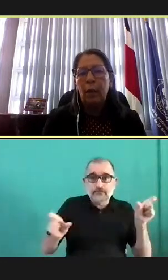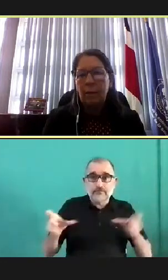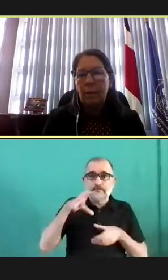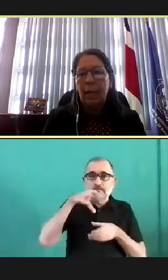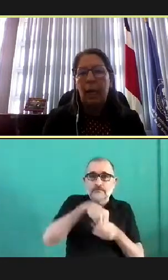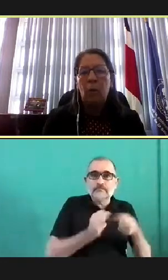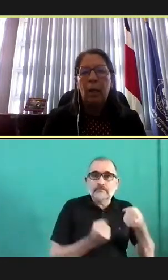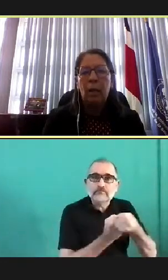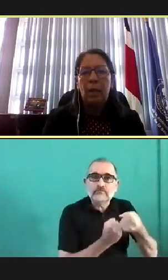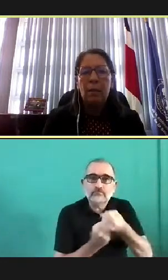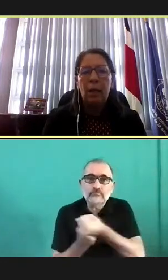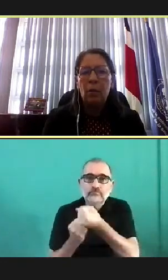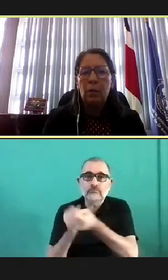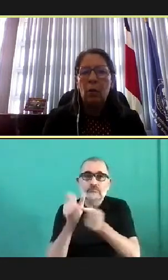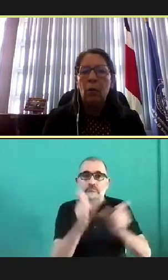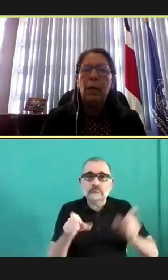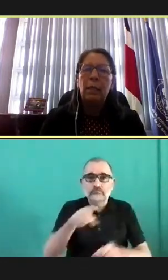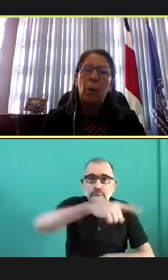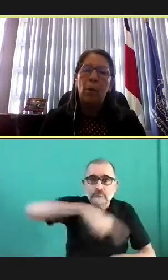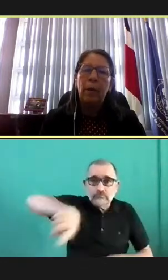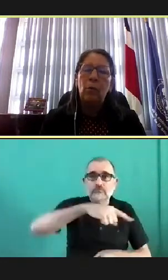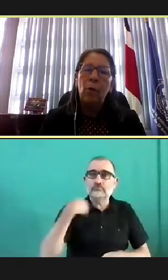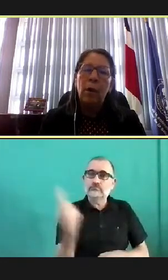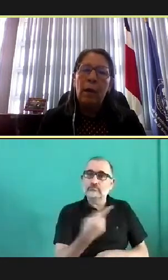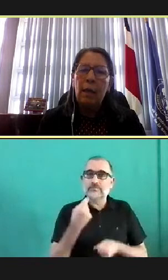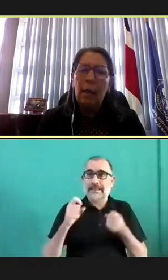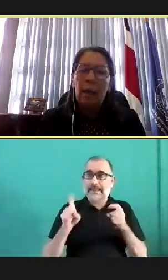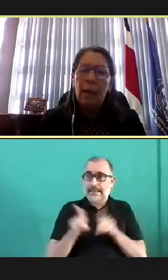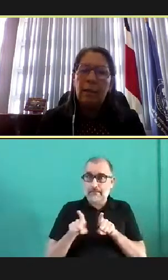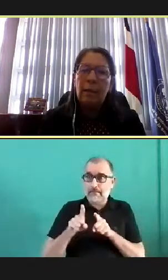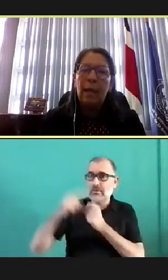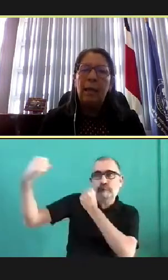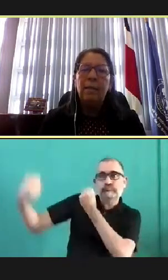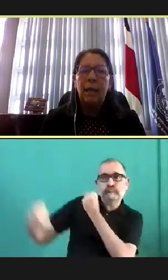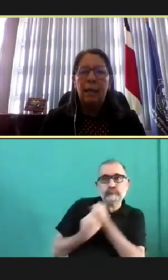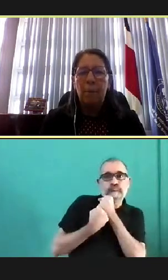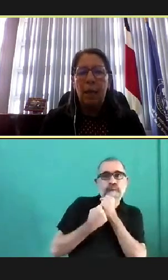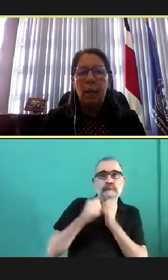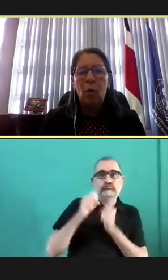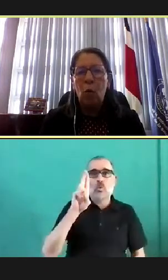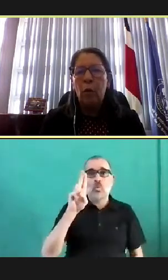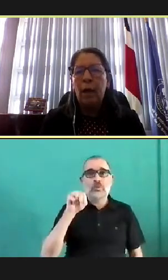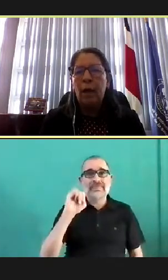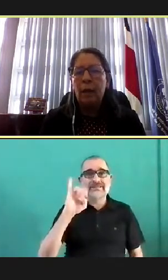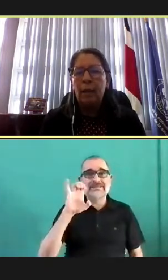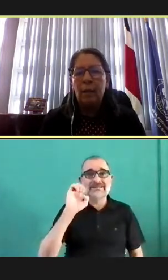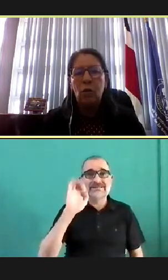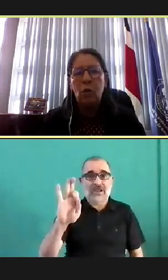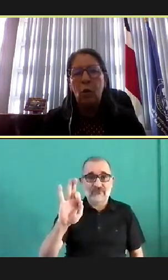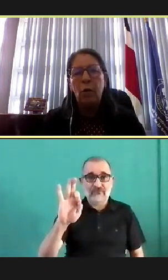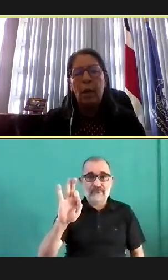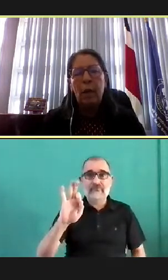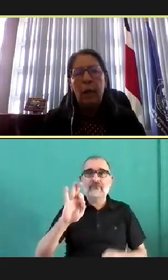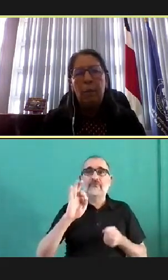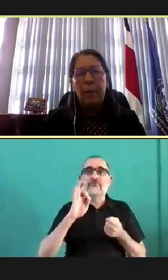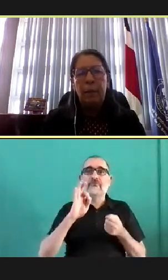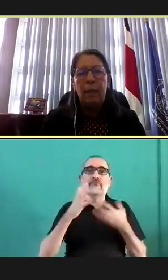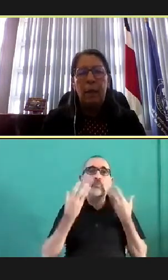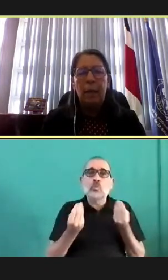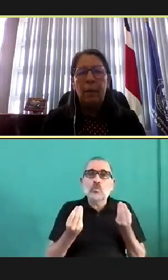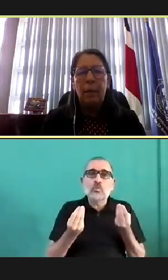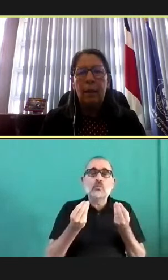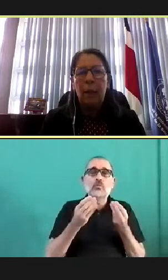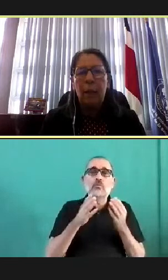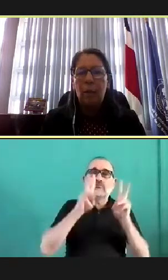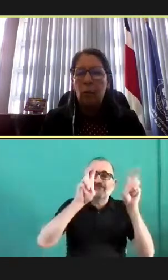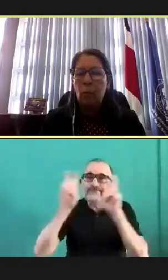girls, and adolescents. And we also have the School of Professionals in Psychology,